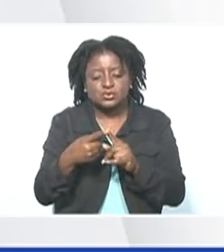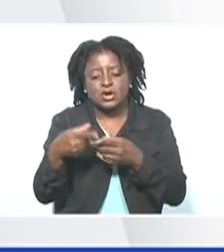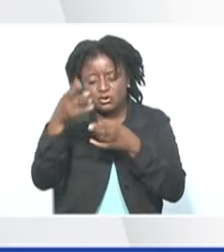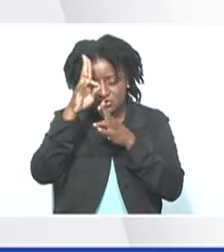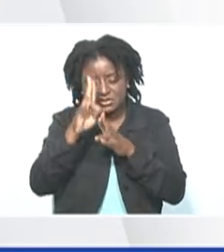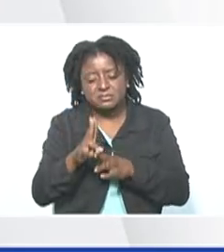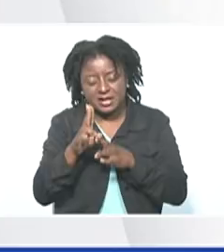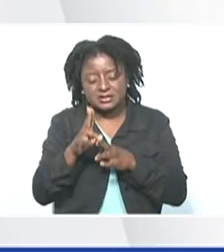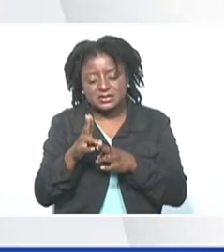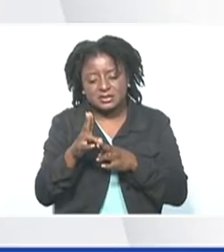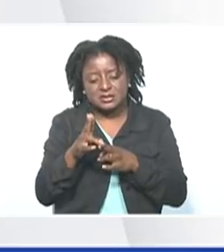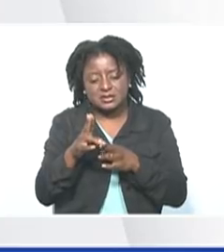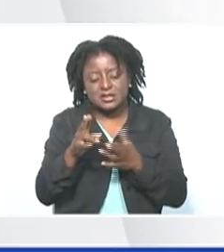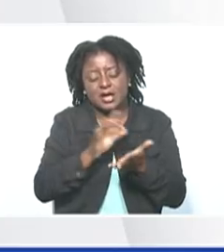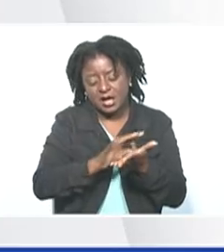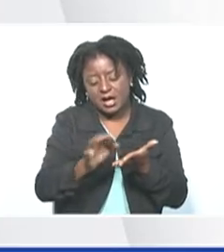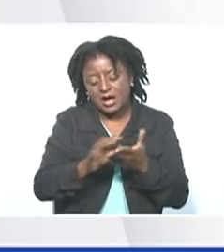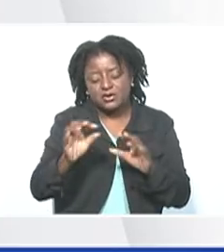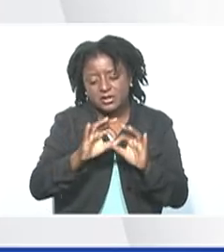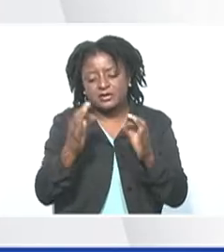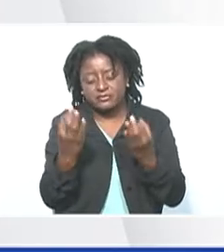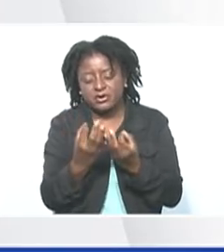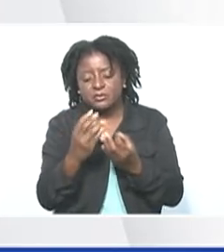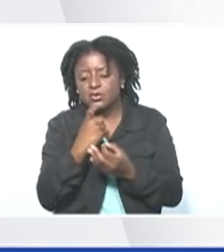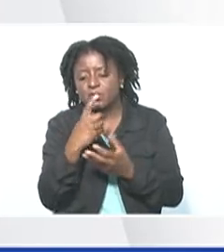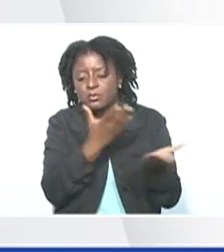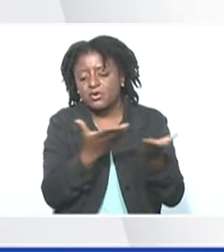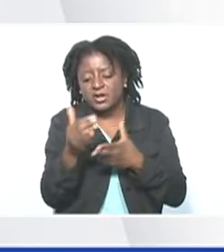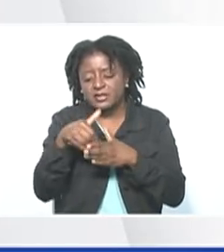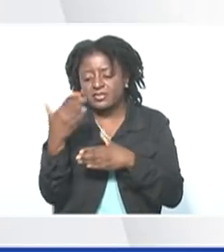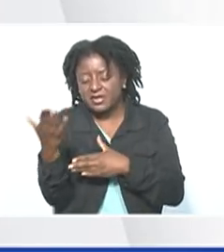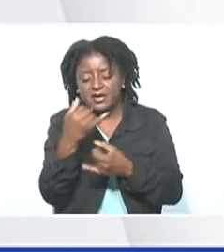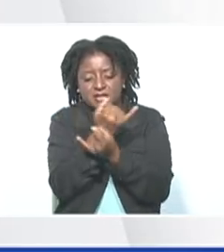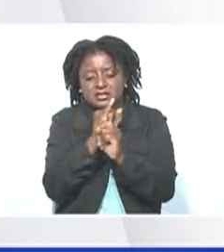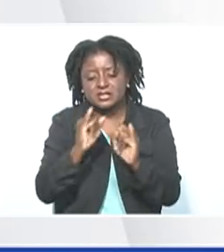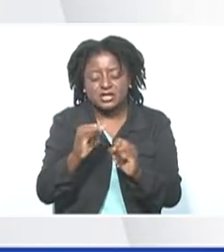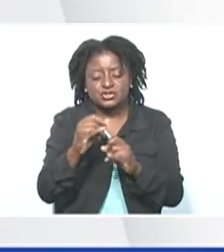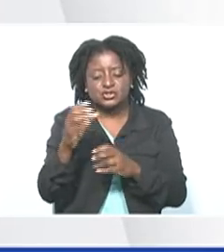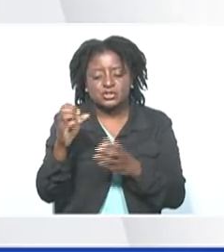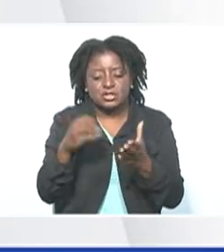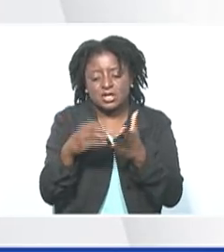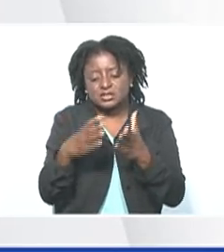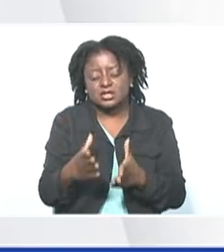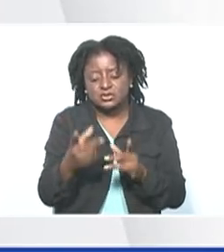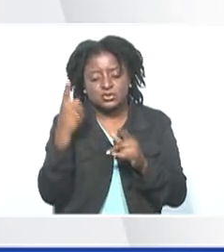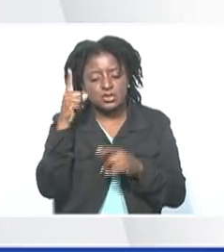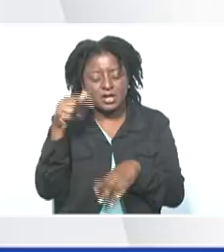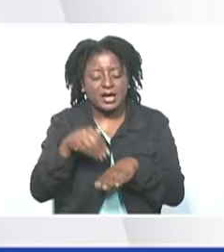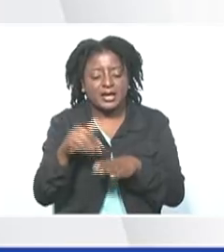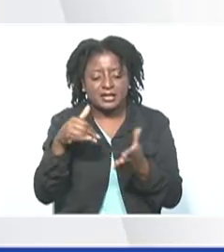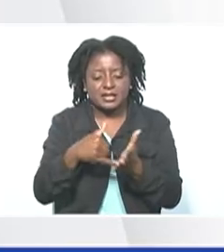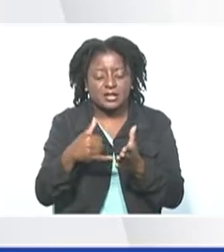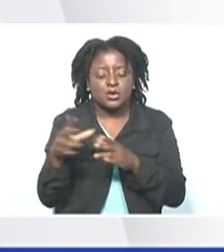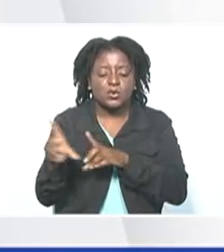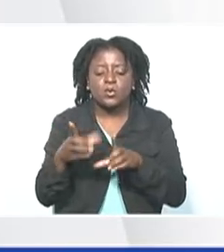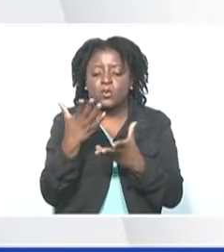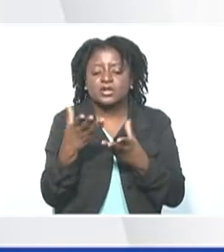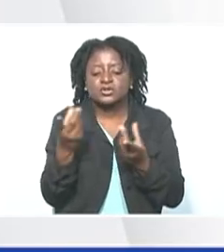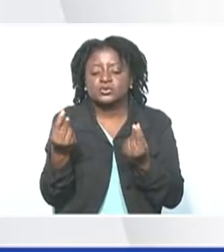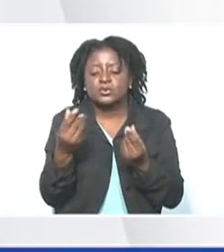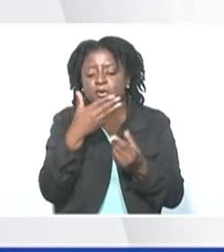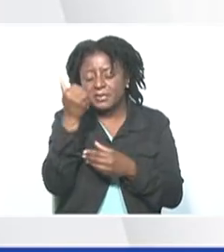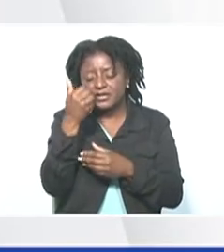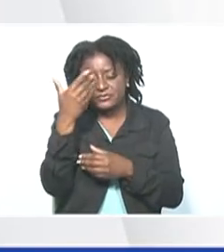respected accounting firm who brought in their international consultants to look at it, because we wanted to do what was best for the Bahamian